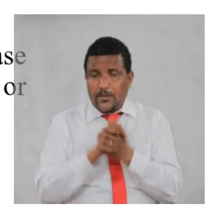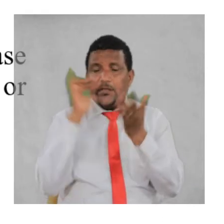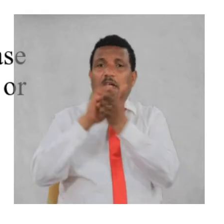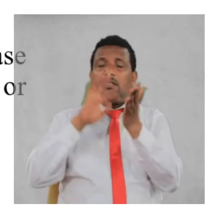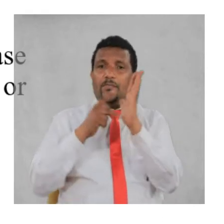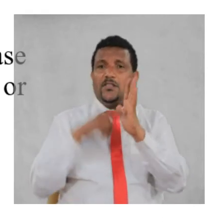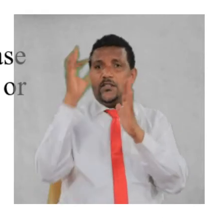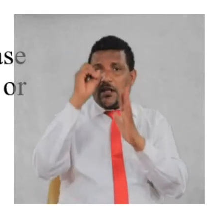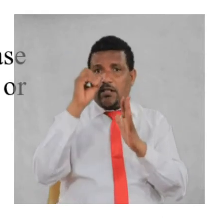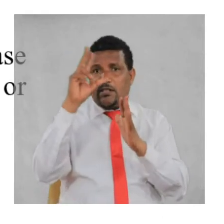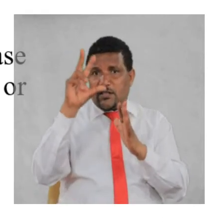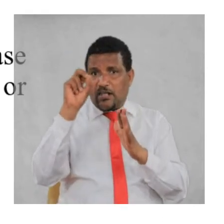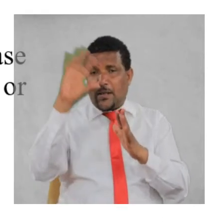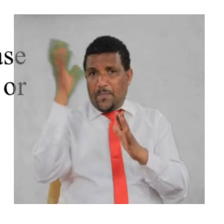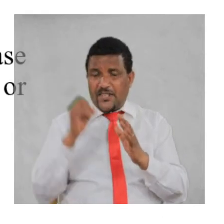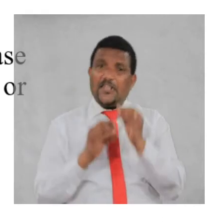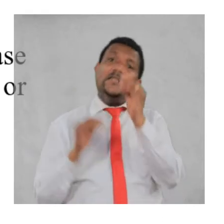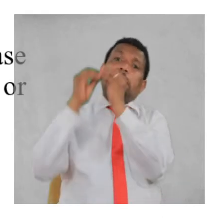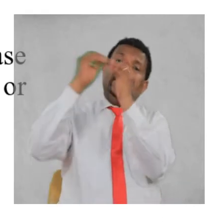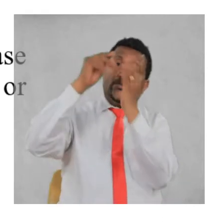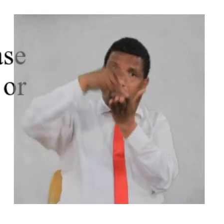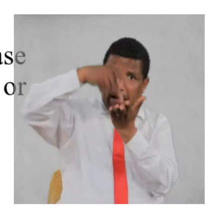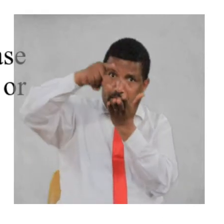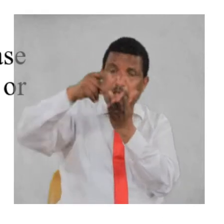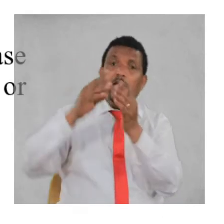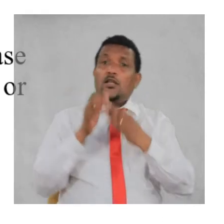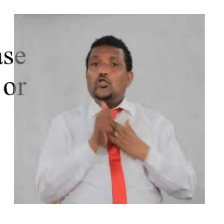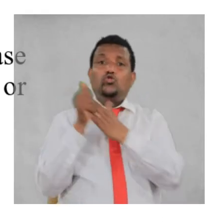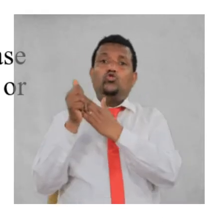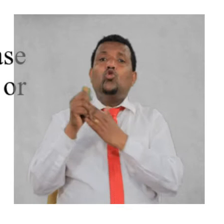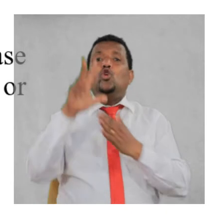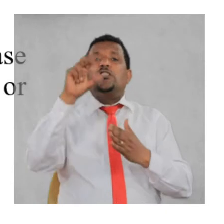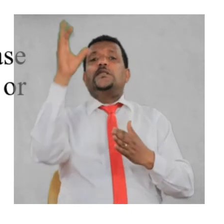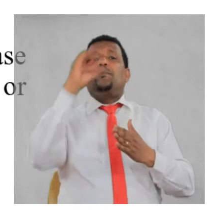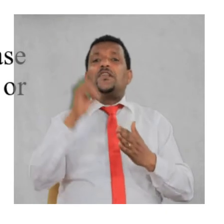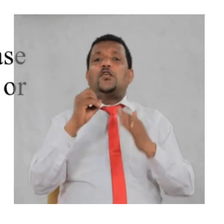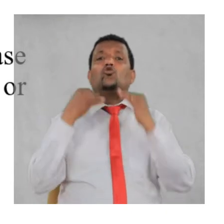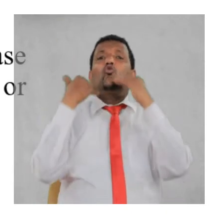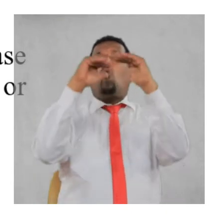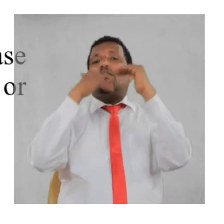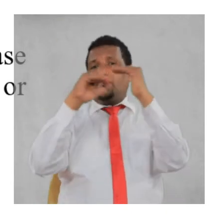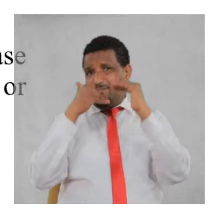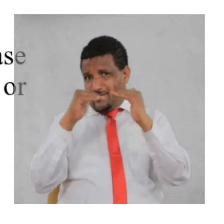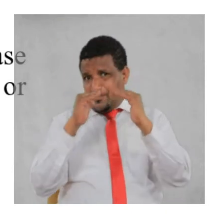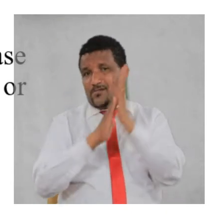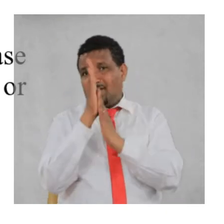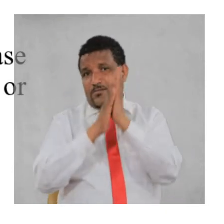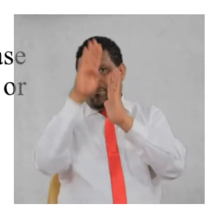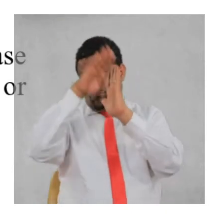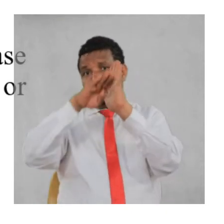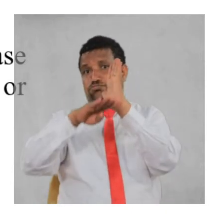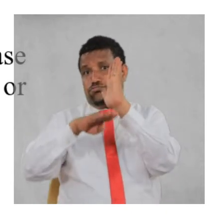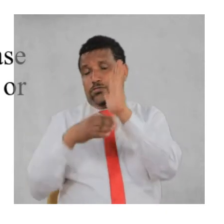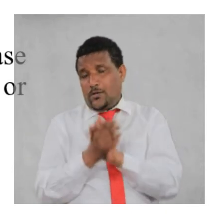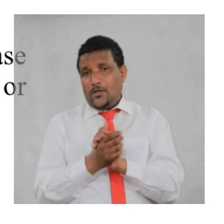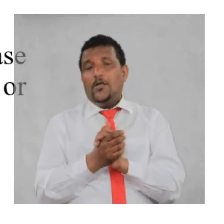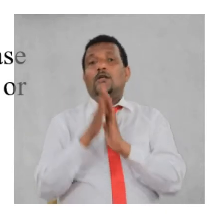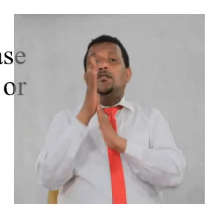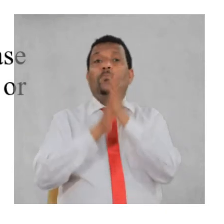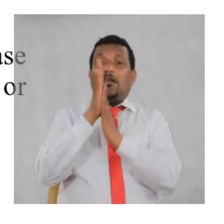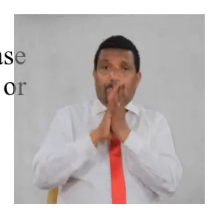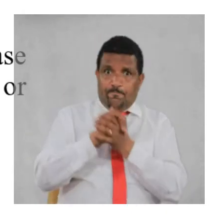a 30% increase in price leads to a 30% decline in quantity